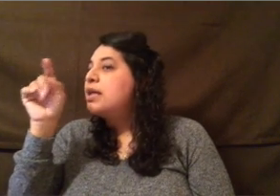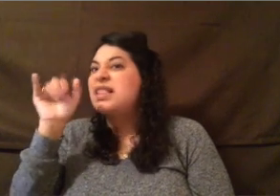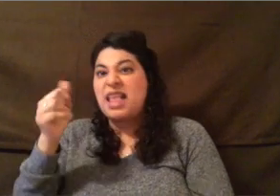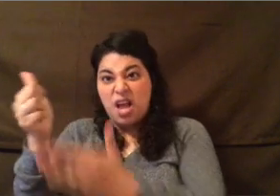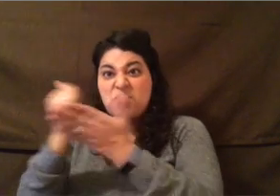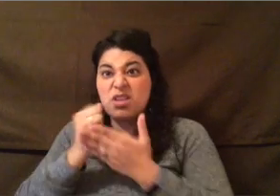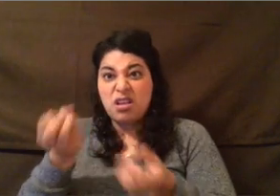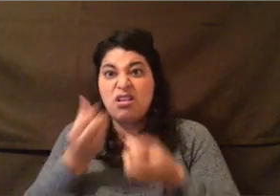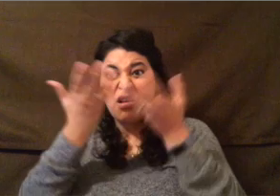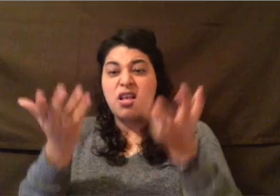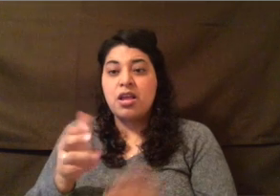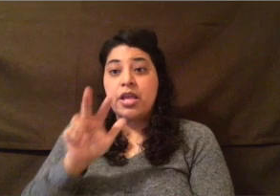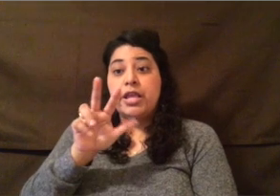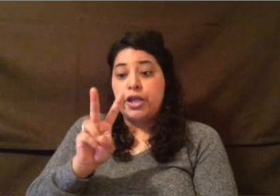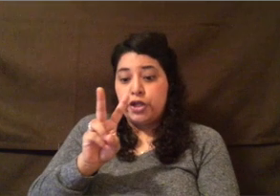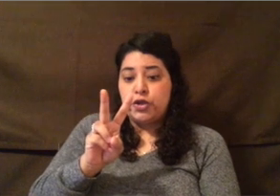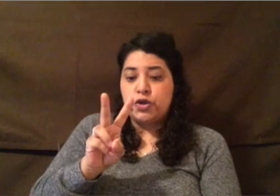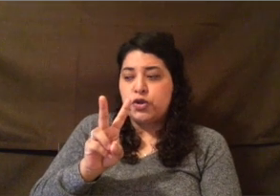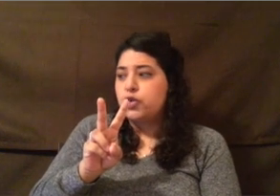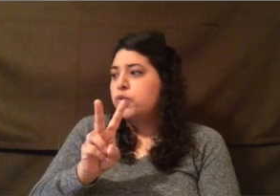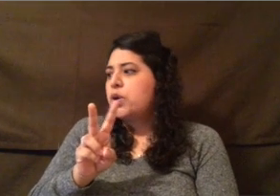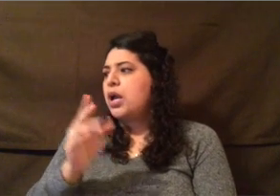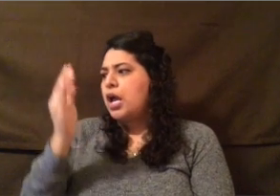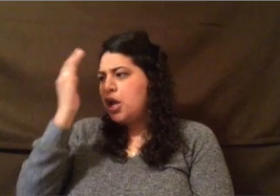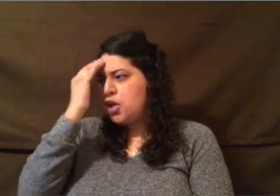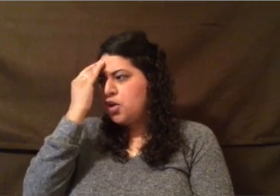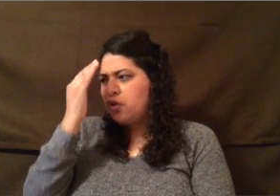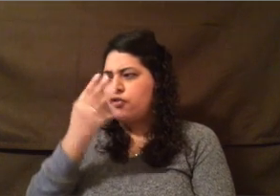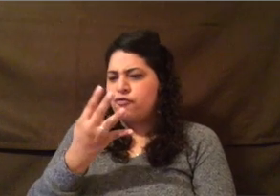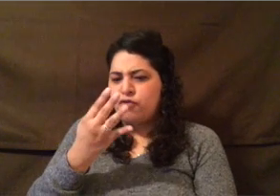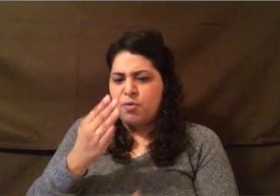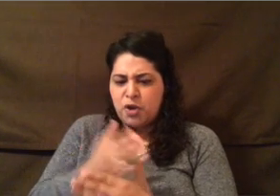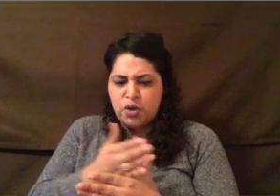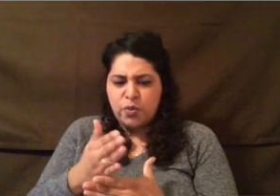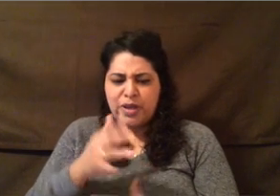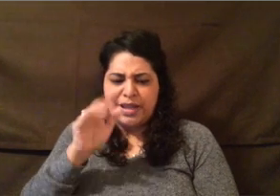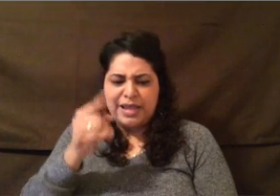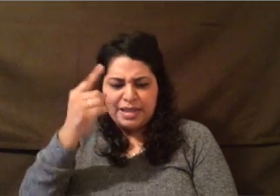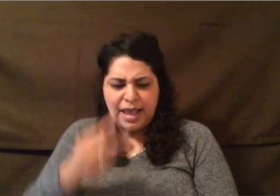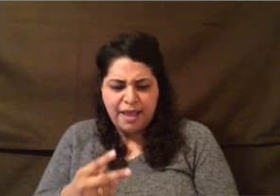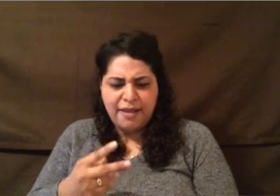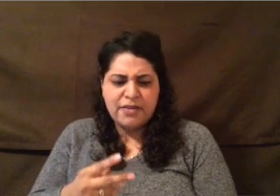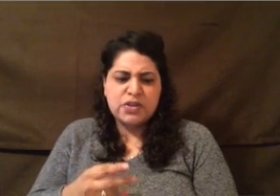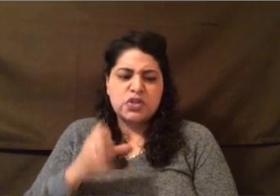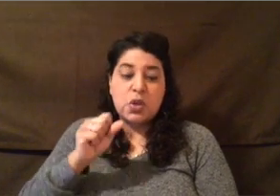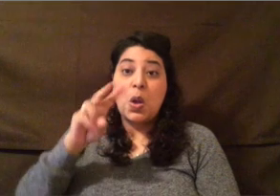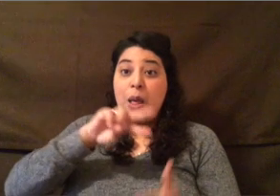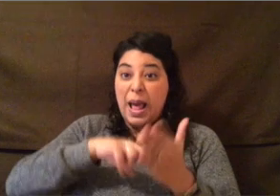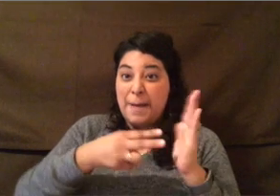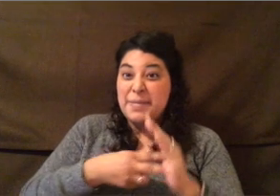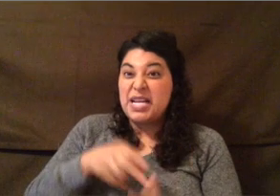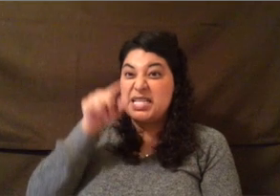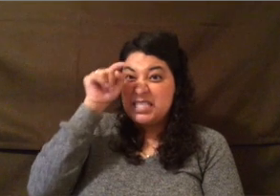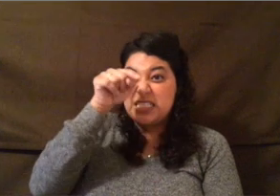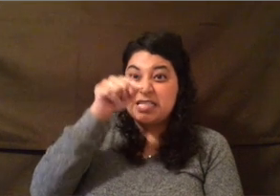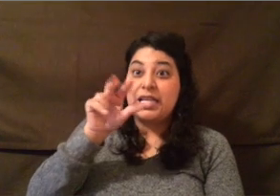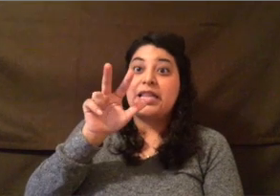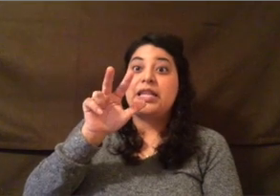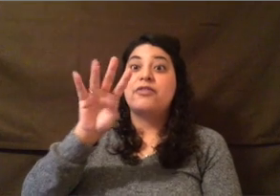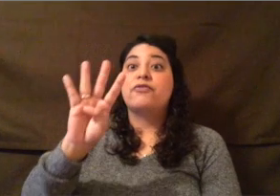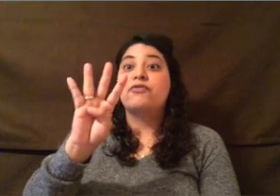lot. So 32. Okay, I know there's 4 in between each. That's half. So that means that this one is